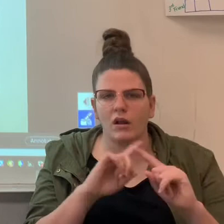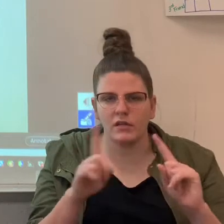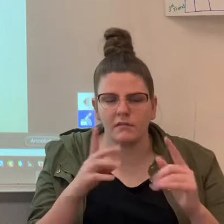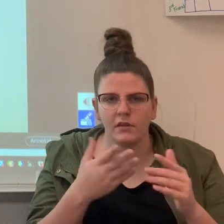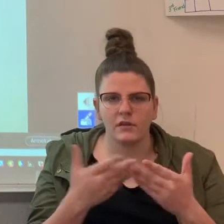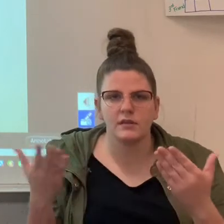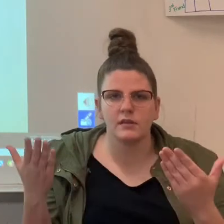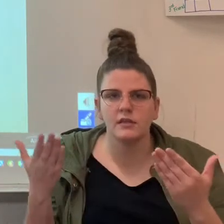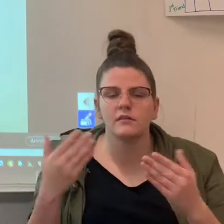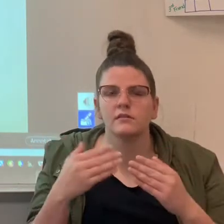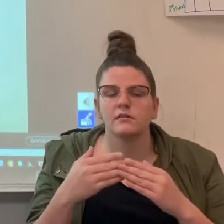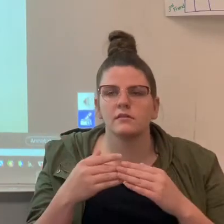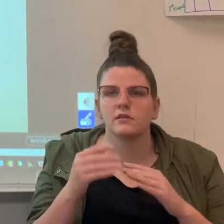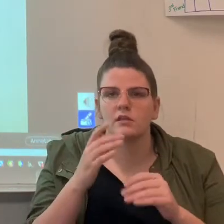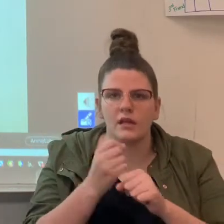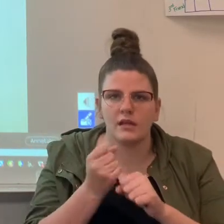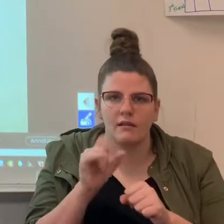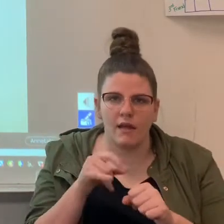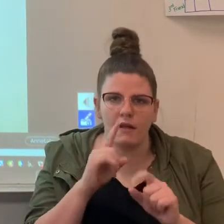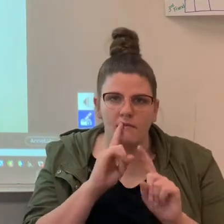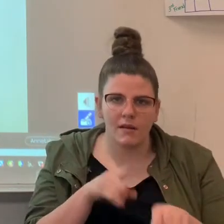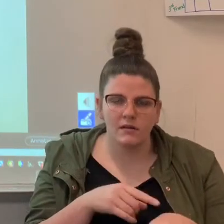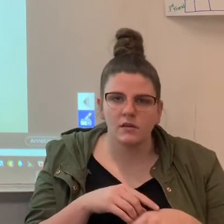go with the idea of